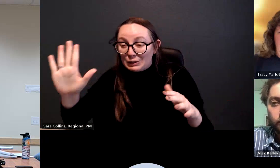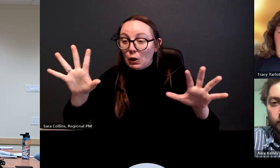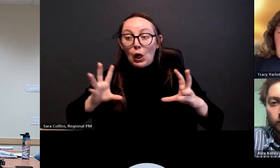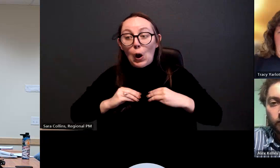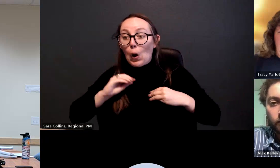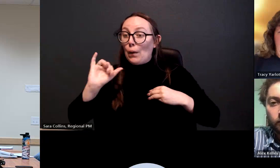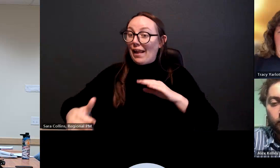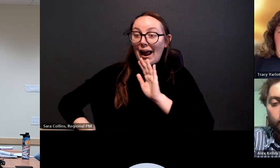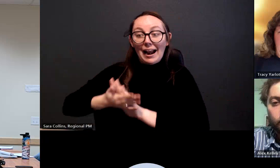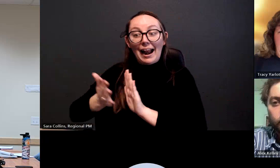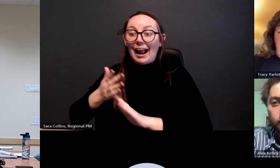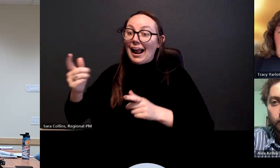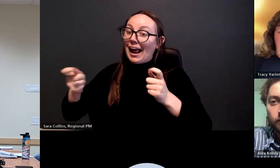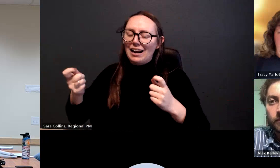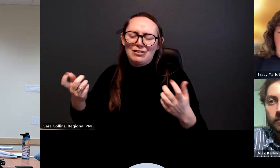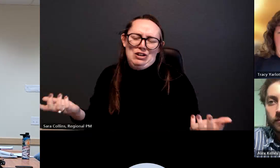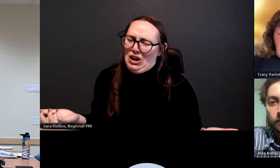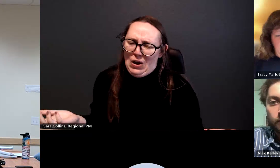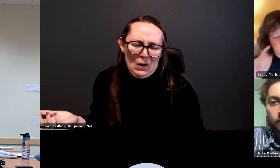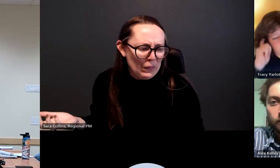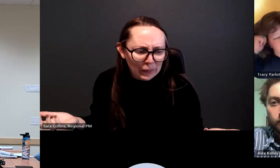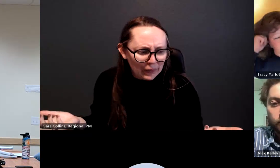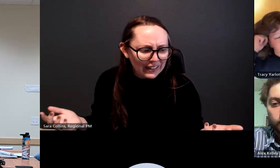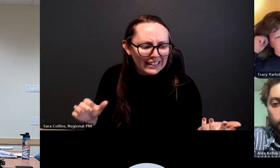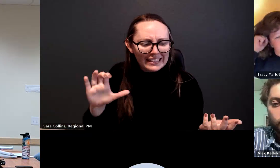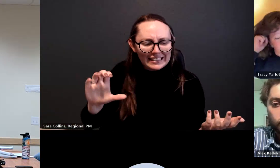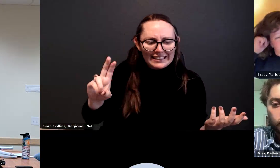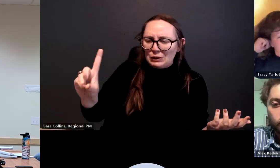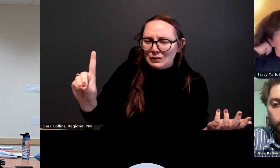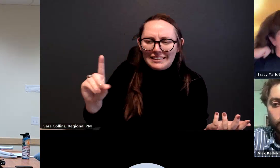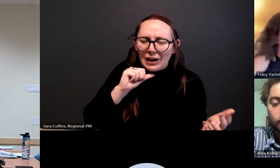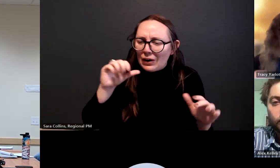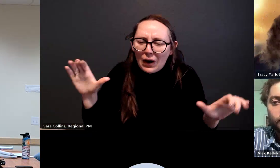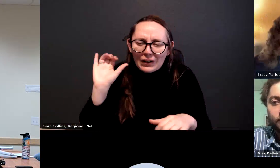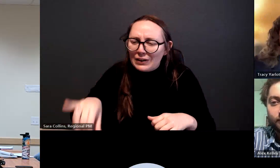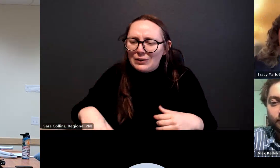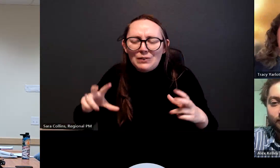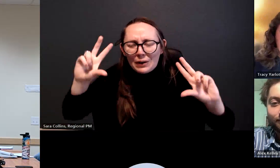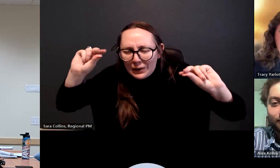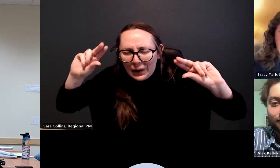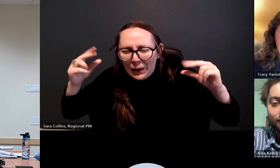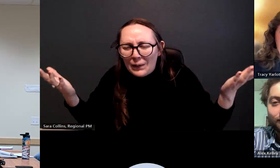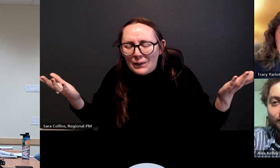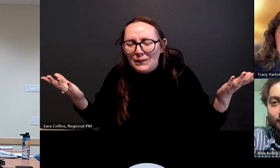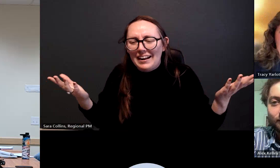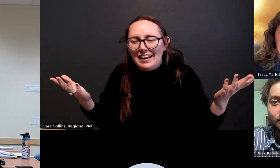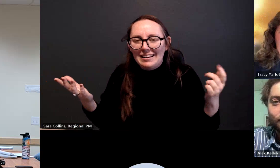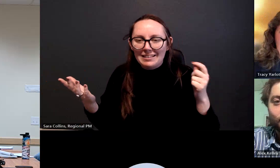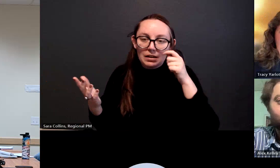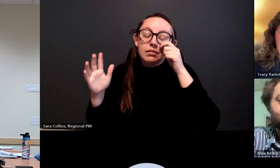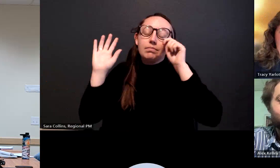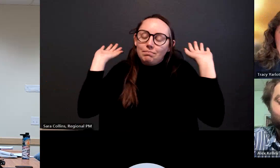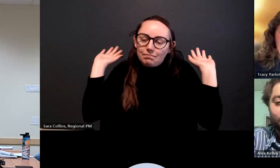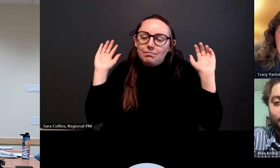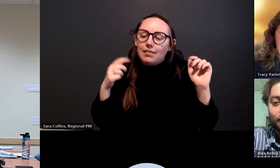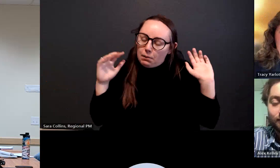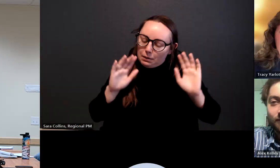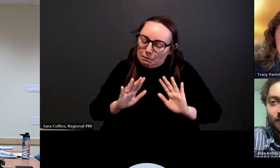CUDs could barely, in any case, I'll refrain.